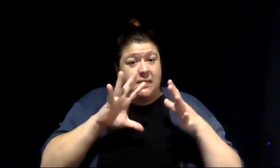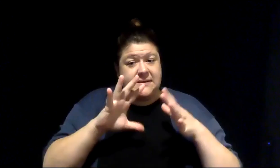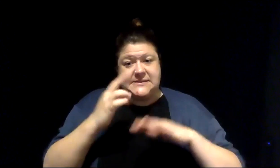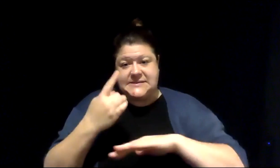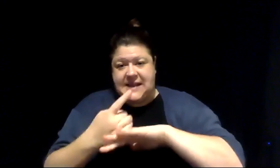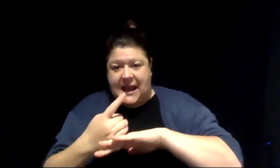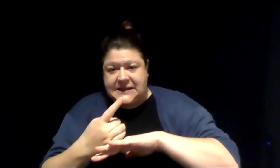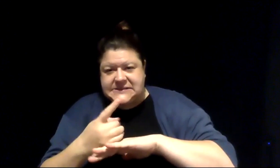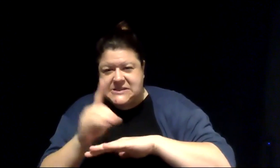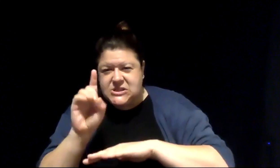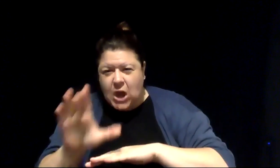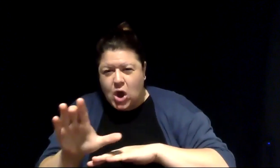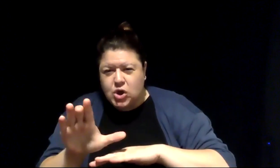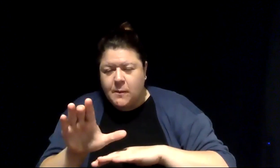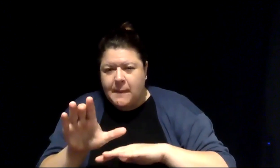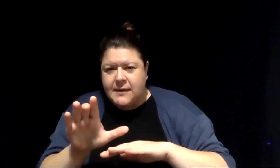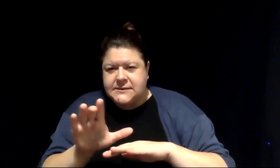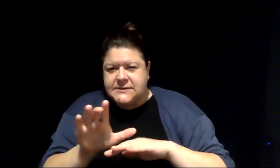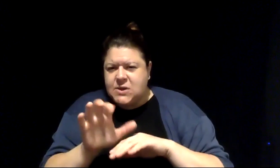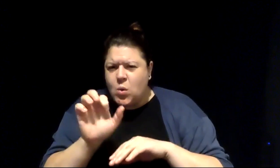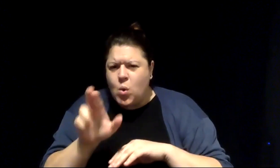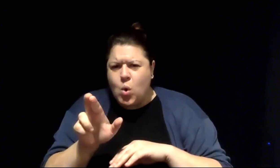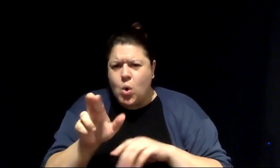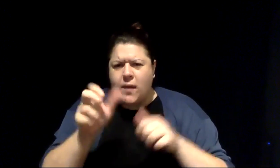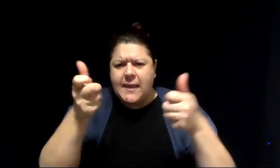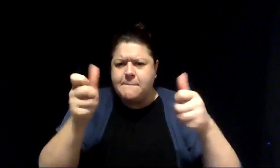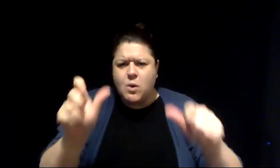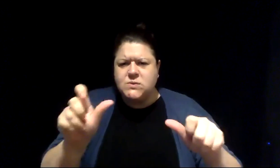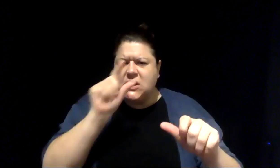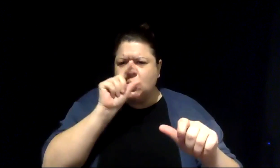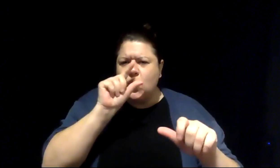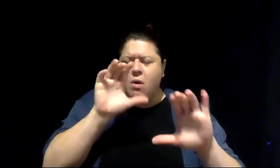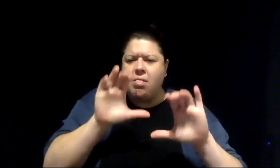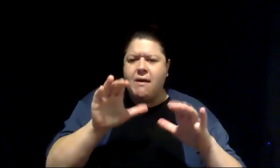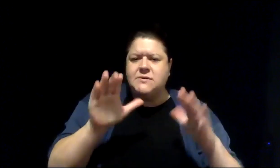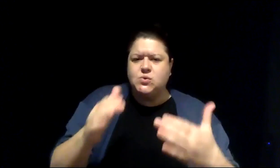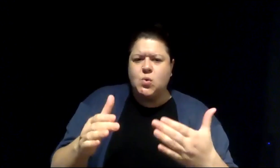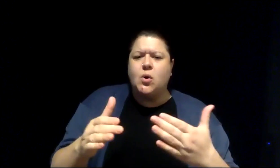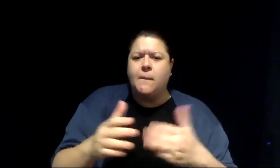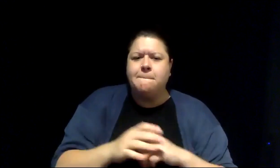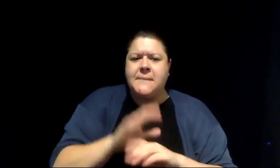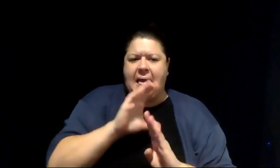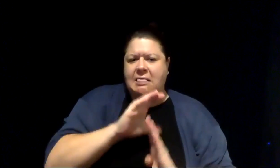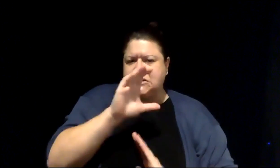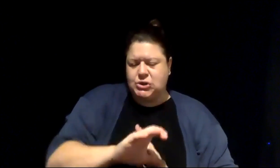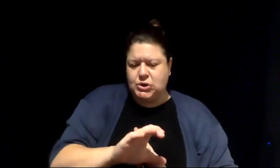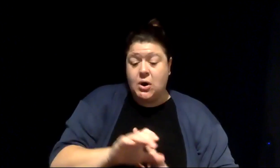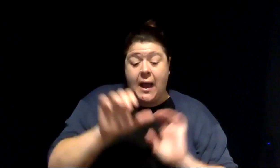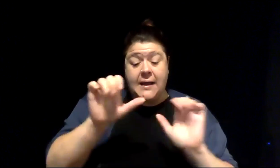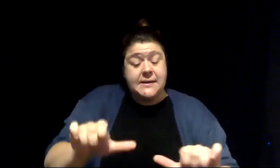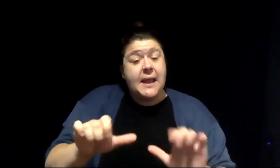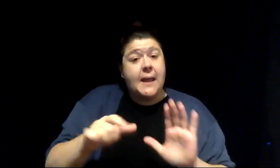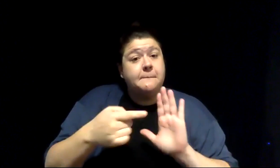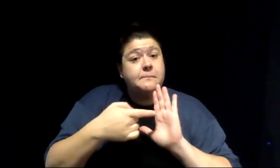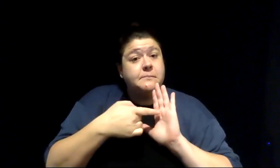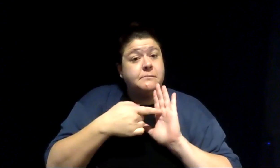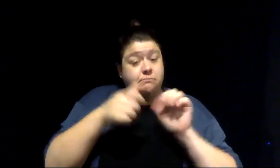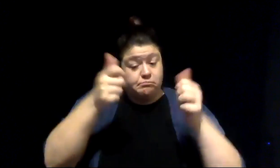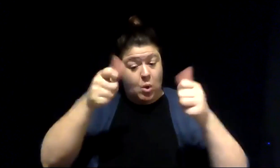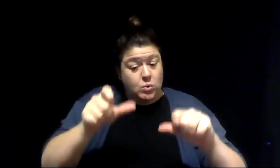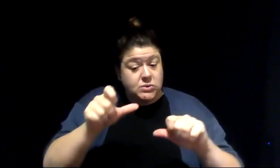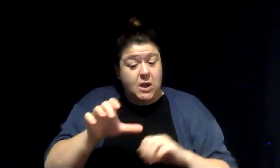format, or are they posted on the Google Classroom calendar? I can post them on the Google Calendar.